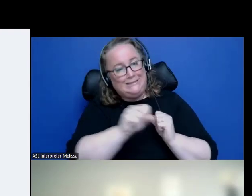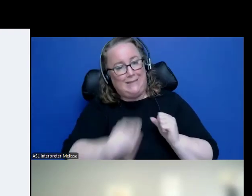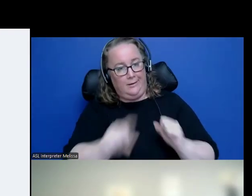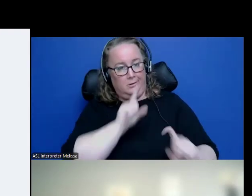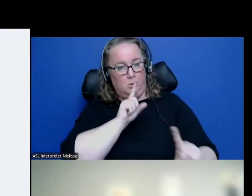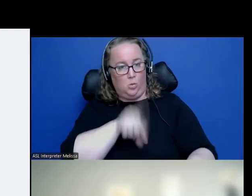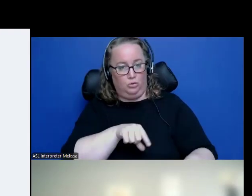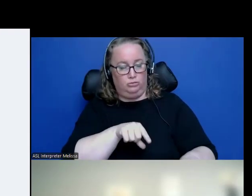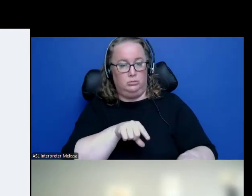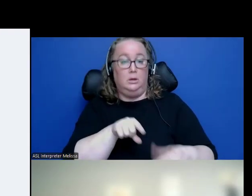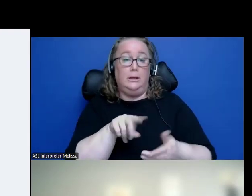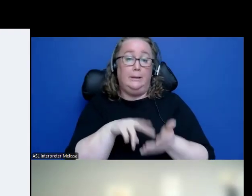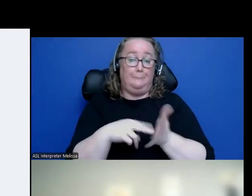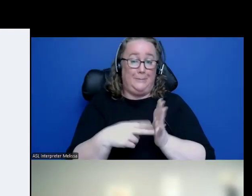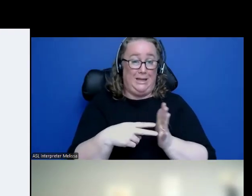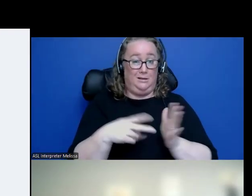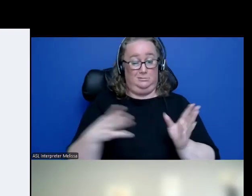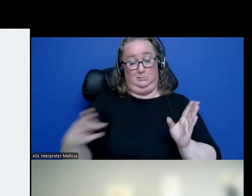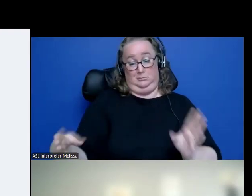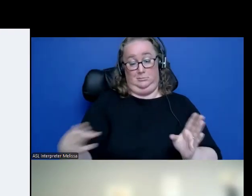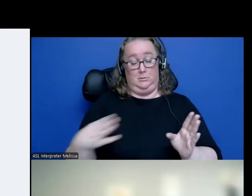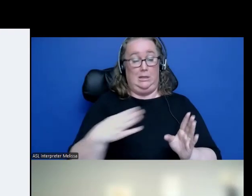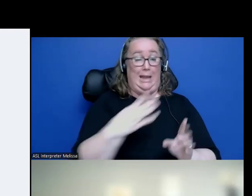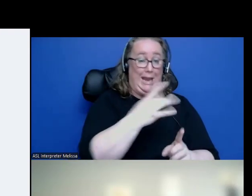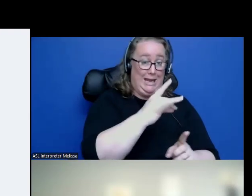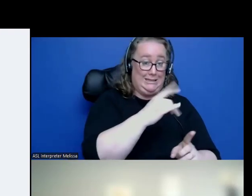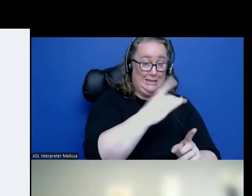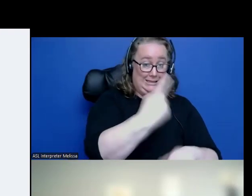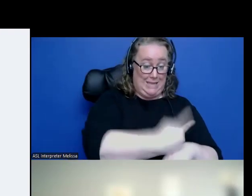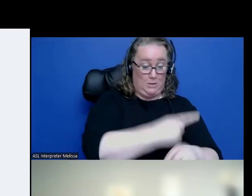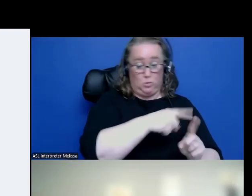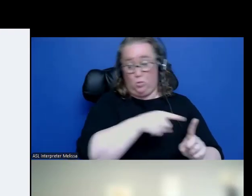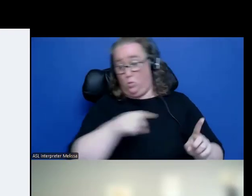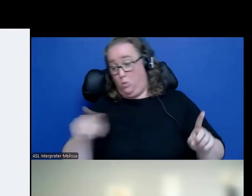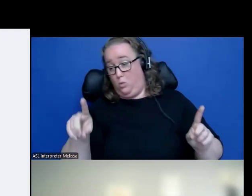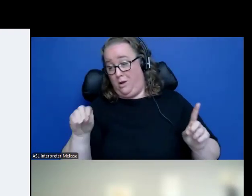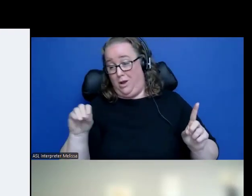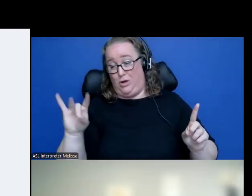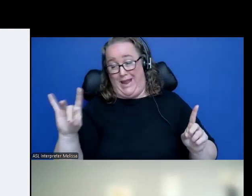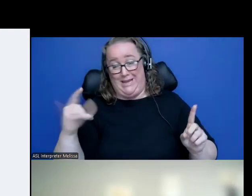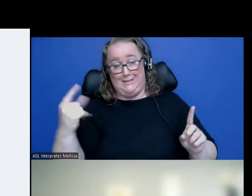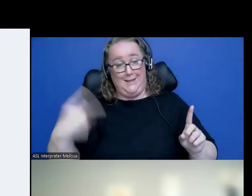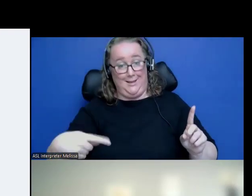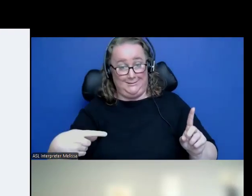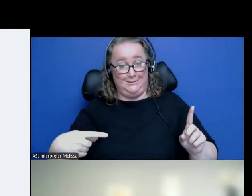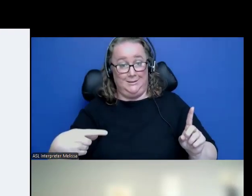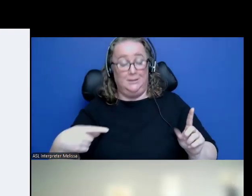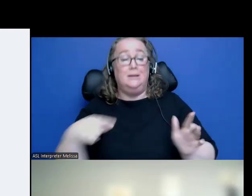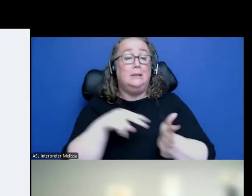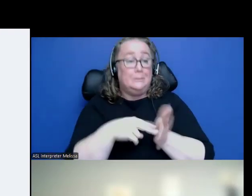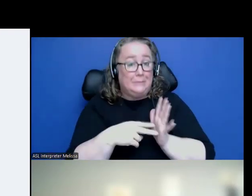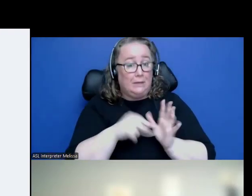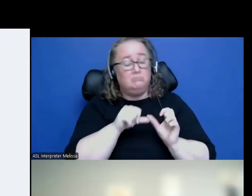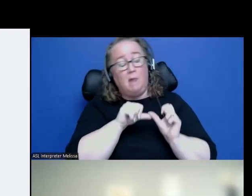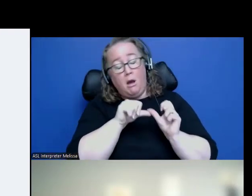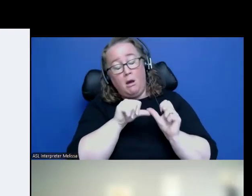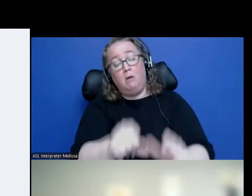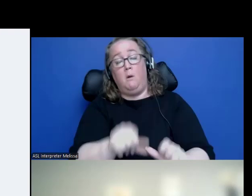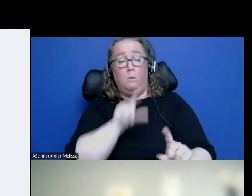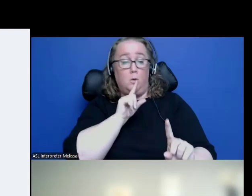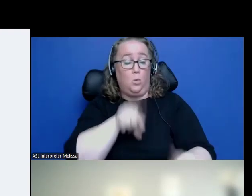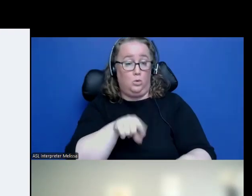ranged from 18 days to 108 days, meaning a standing order